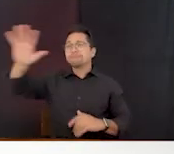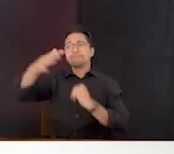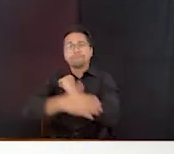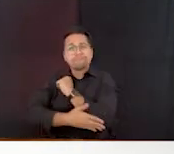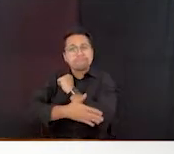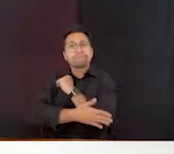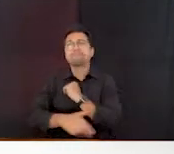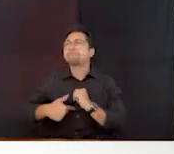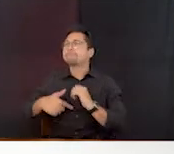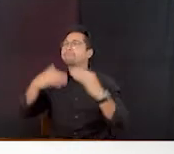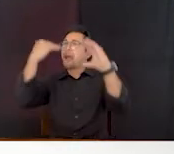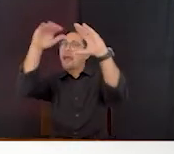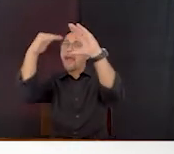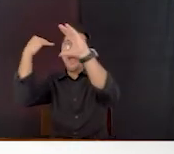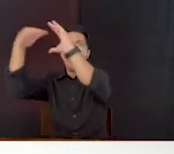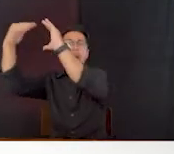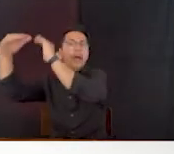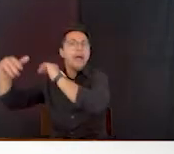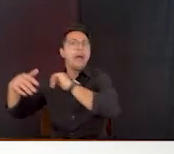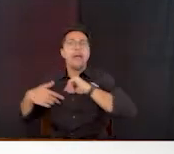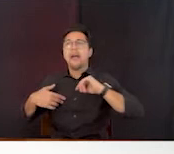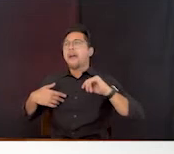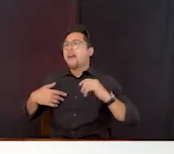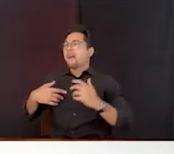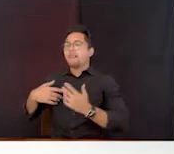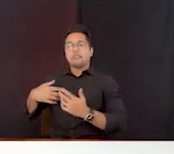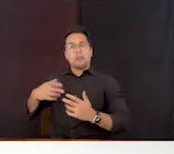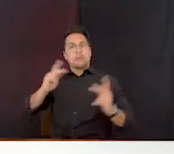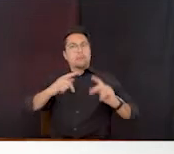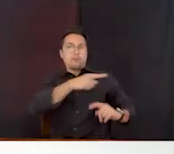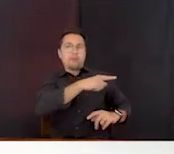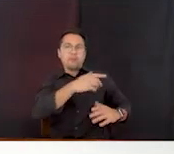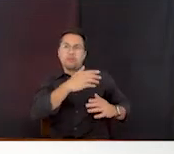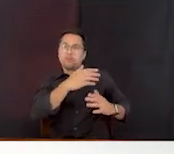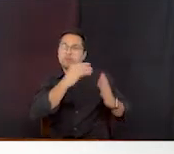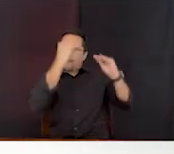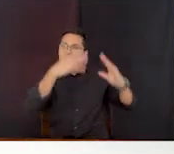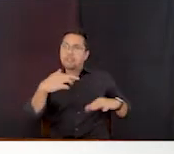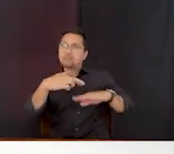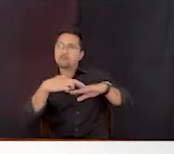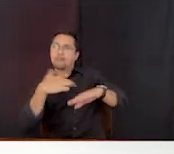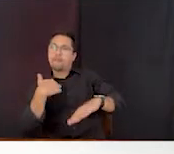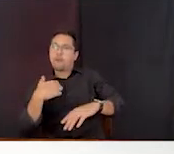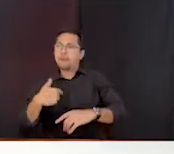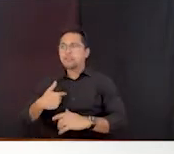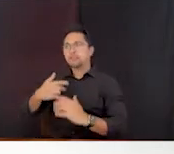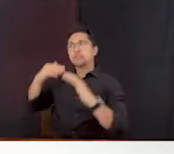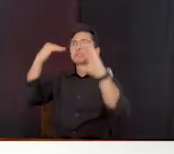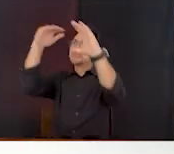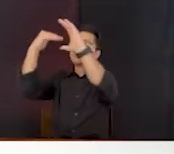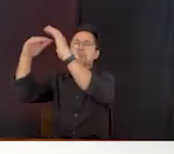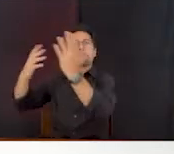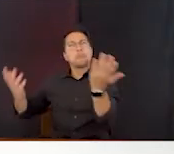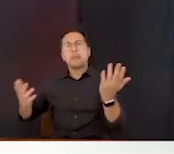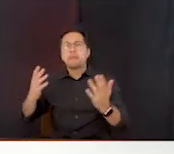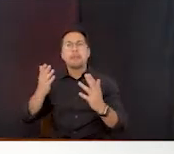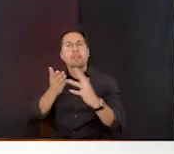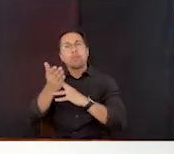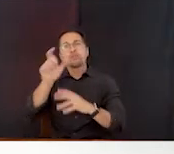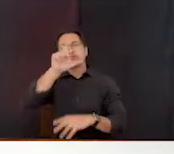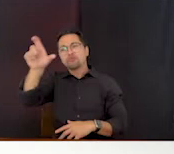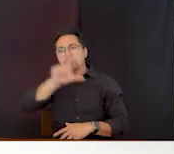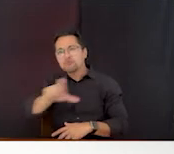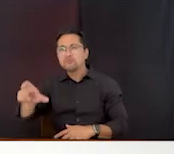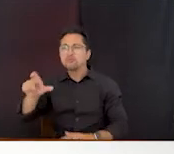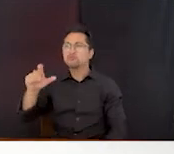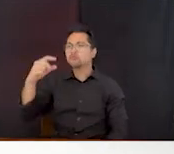people, even my own professor, were all having to teach over Zoom, because that was the only way to continue to have lessons and study your instrument. So I emailed professors from all over the country, all of